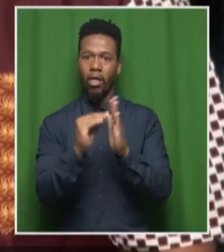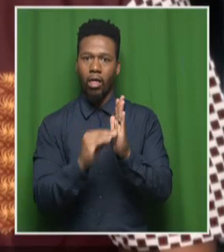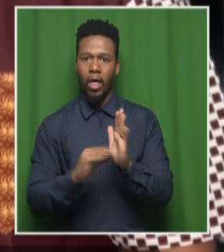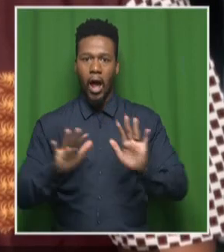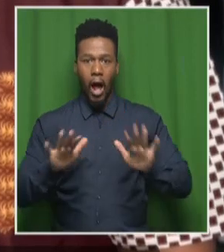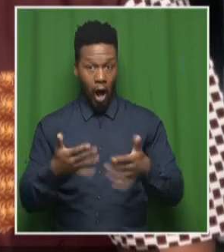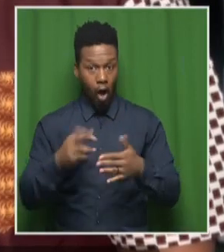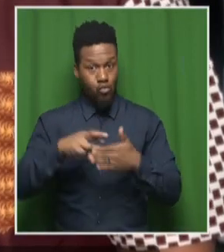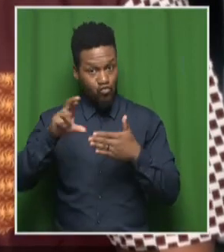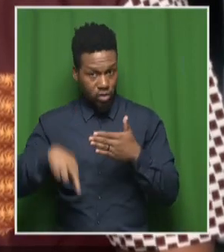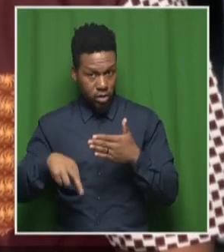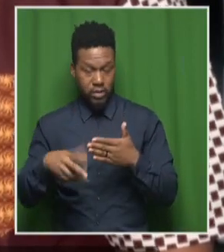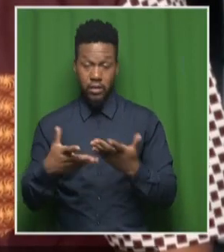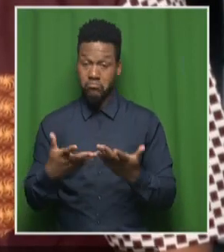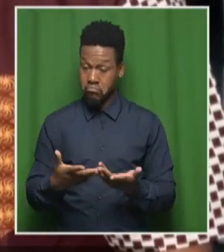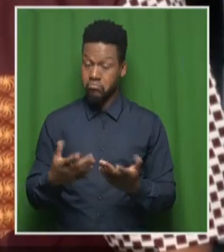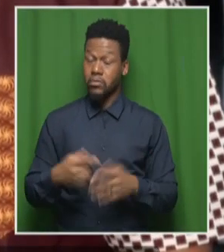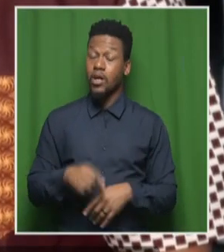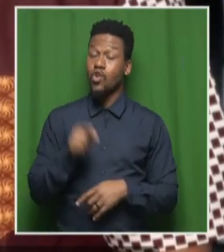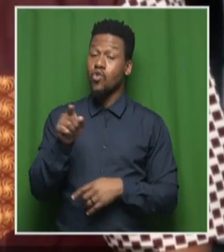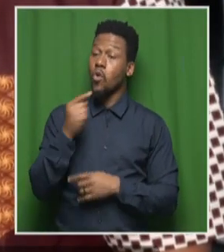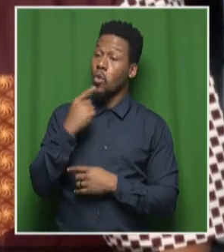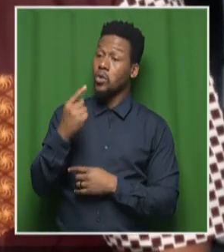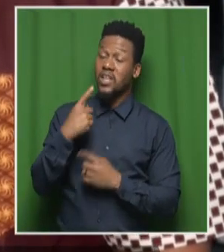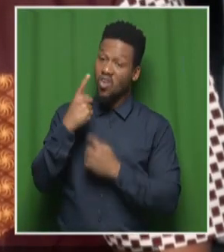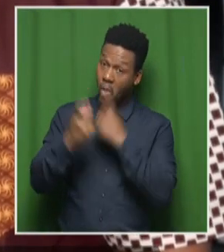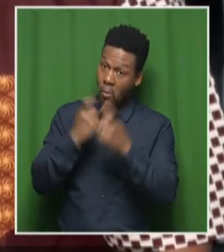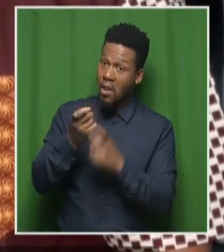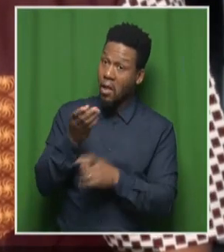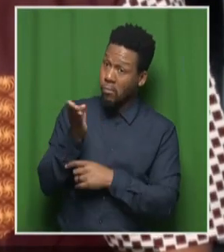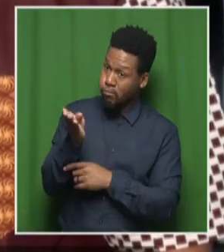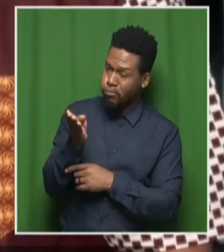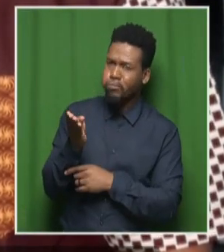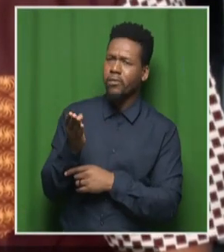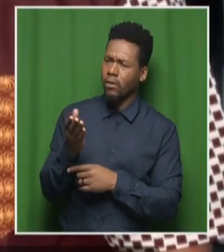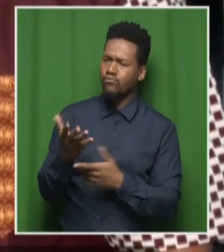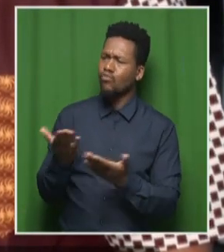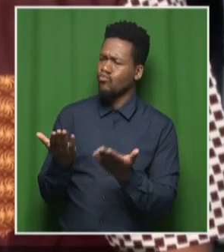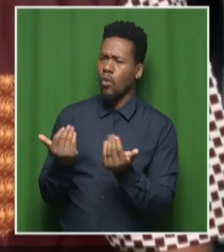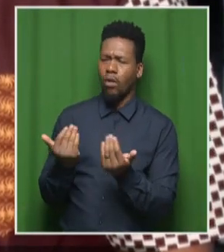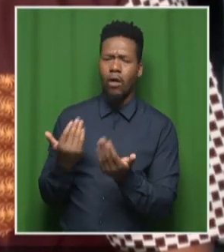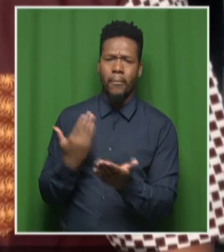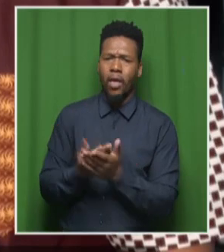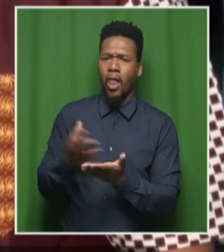complaints arise, they will welcome them and also try to deal with the challenges as they